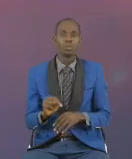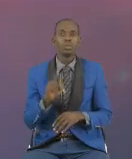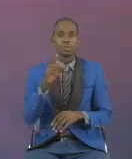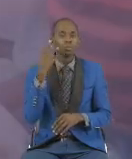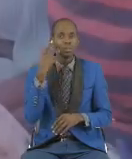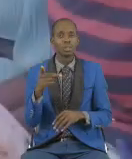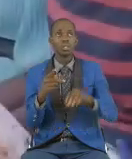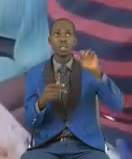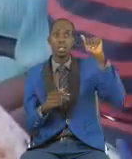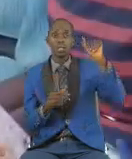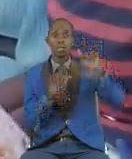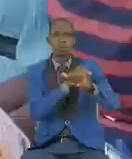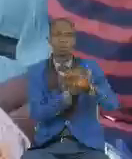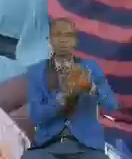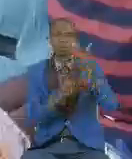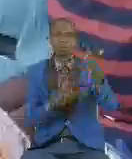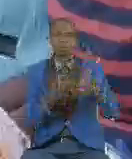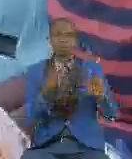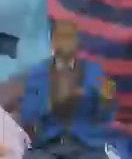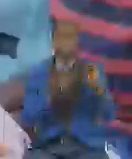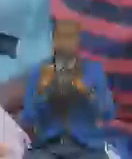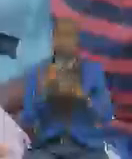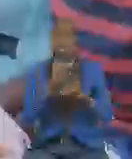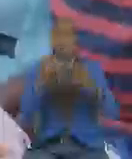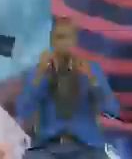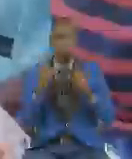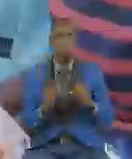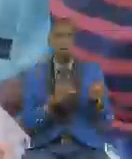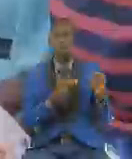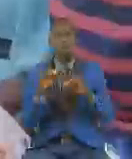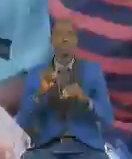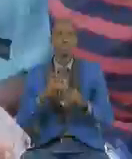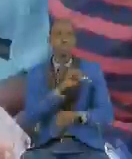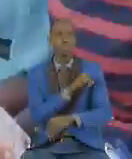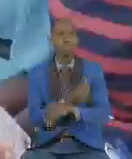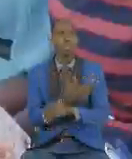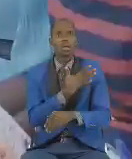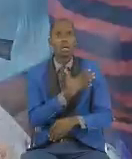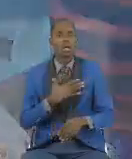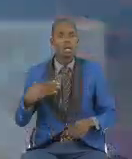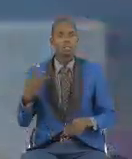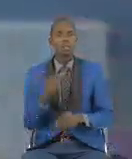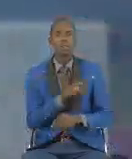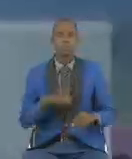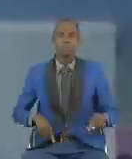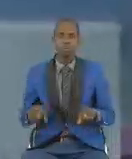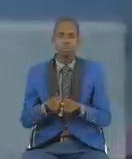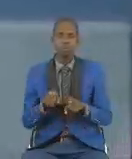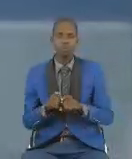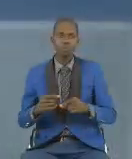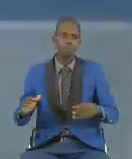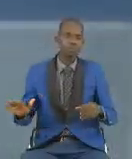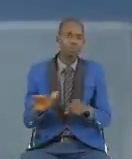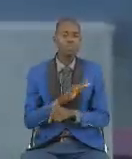there. They moved in power, they moved in authority, and the Lord so infused them, energized